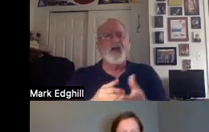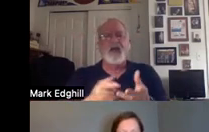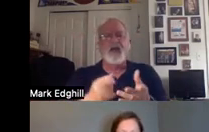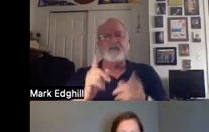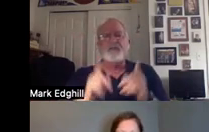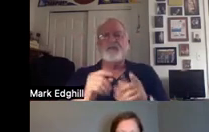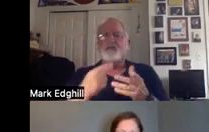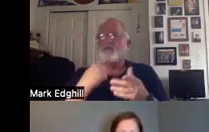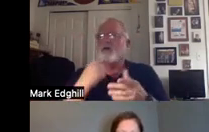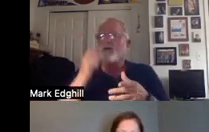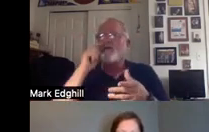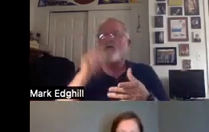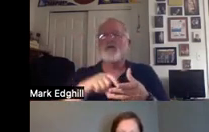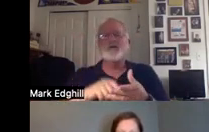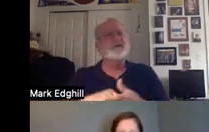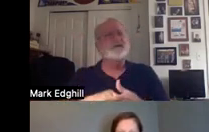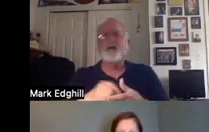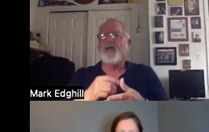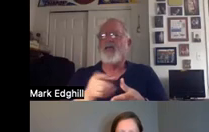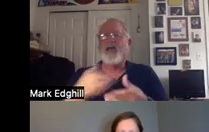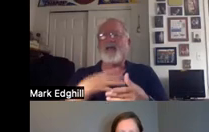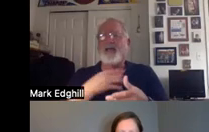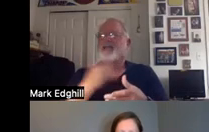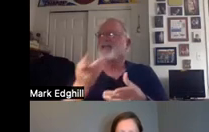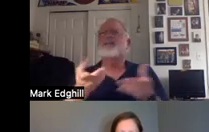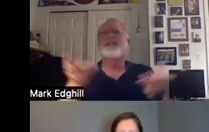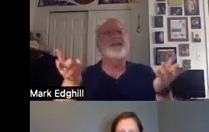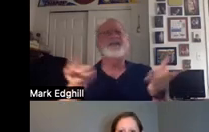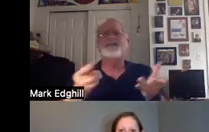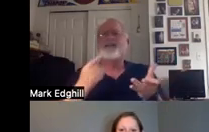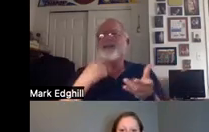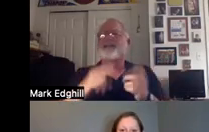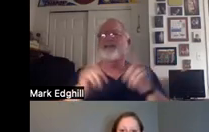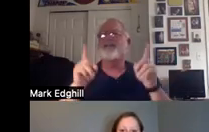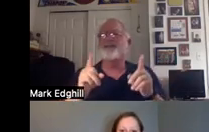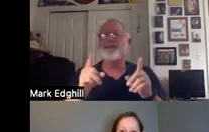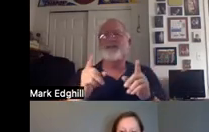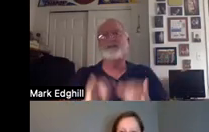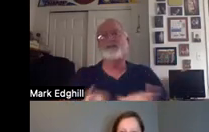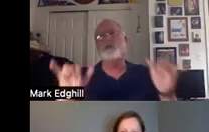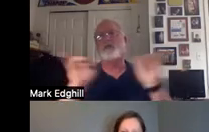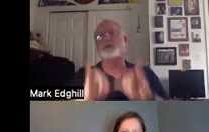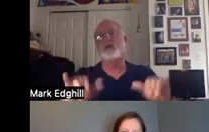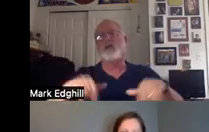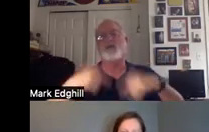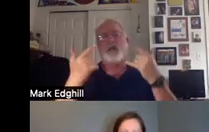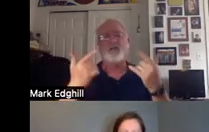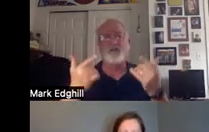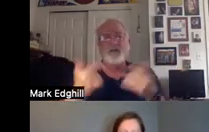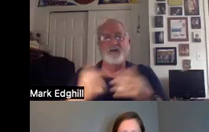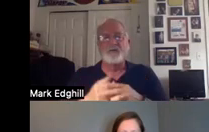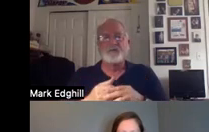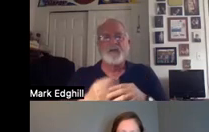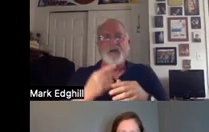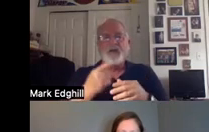pay attention to it and see it, notice it. He said, hey, I like this thing. People who have noticed it have often said, oh, I really like